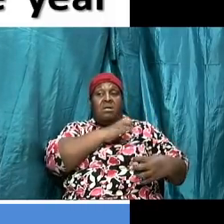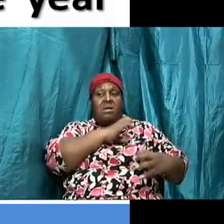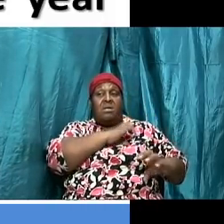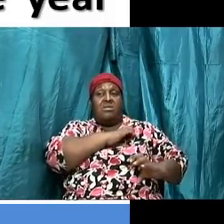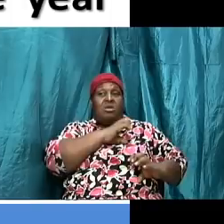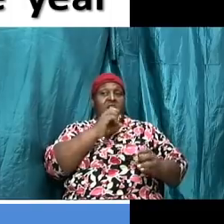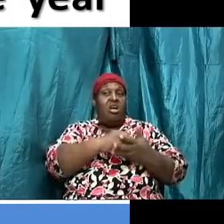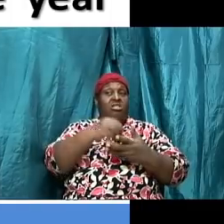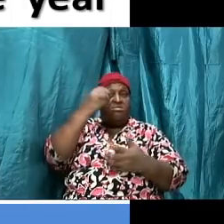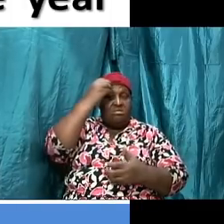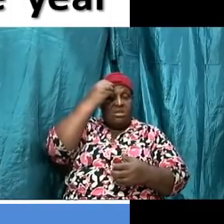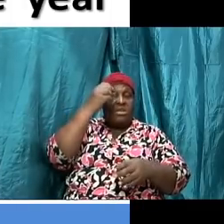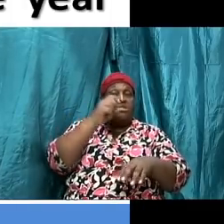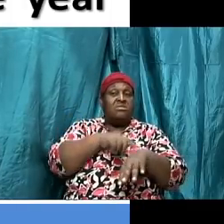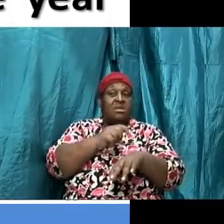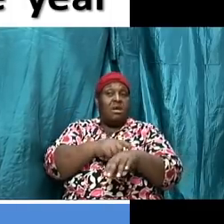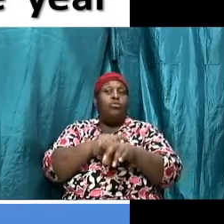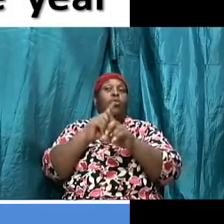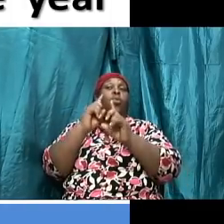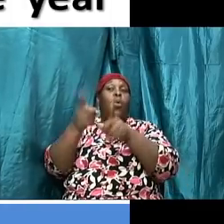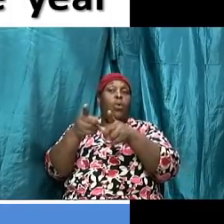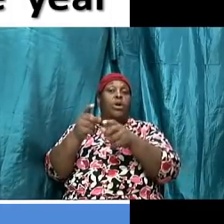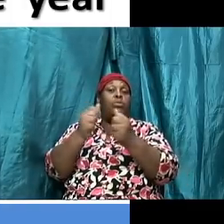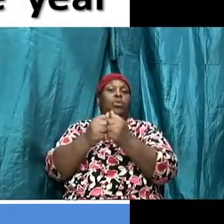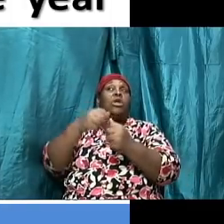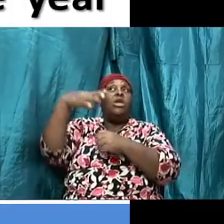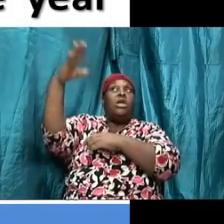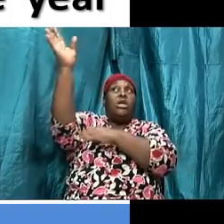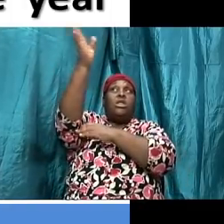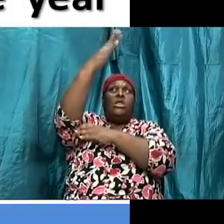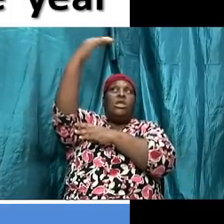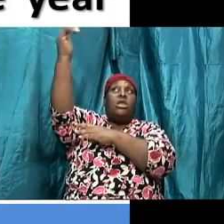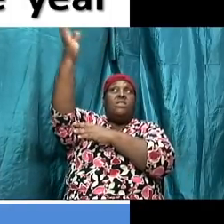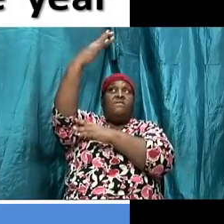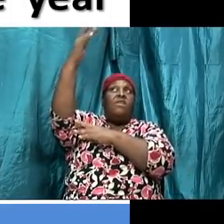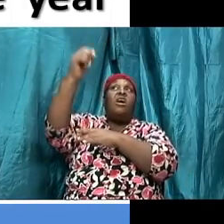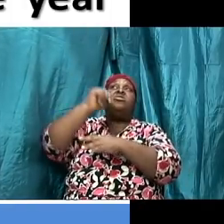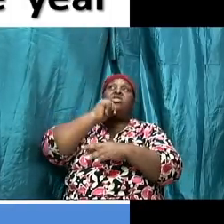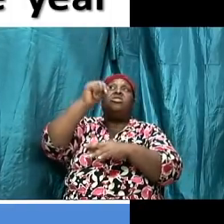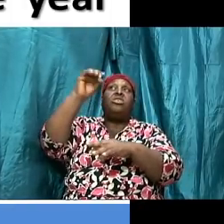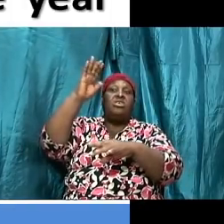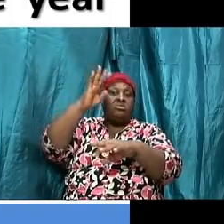we are going with the flag should not touch the ground.